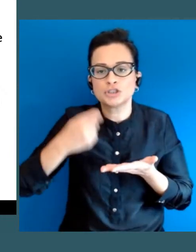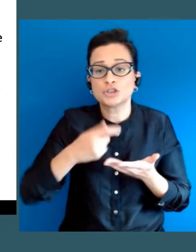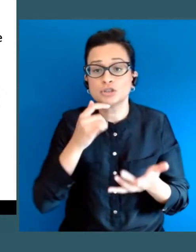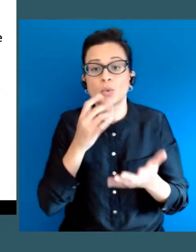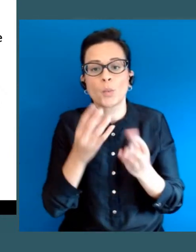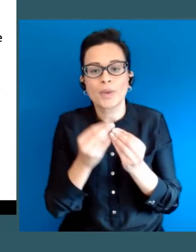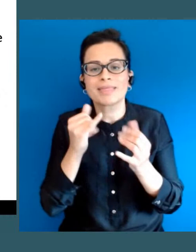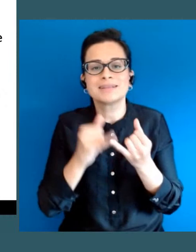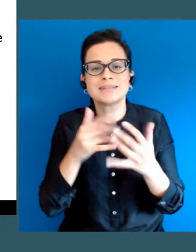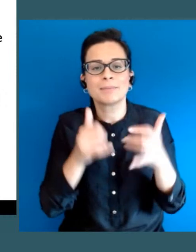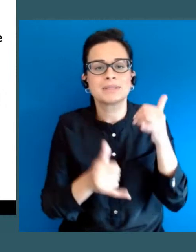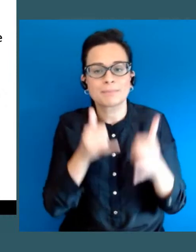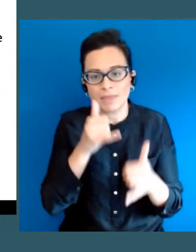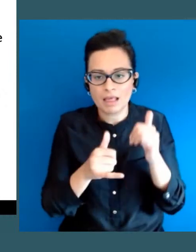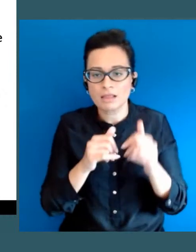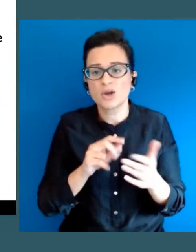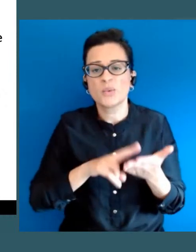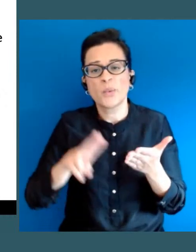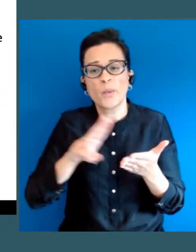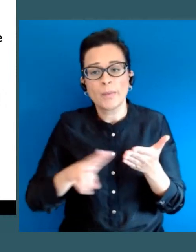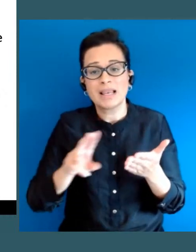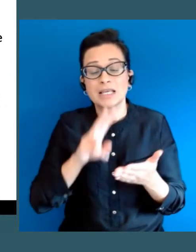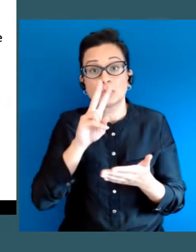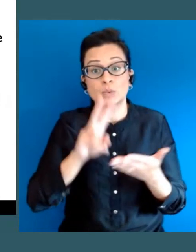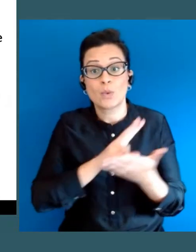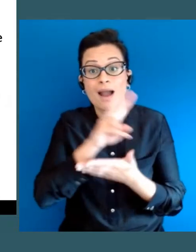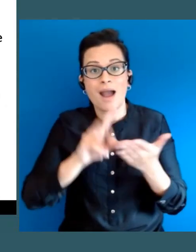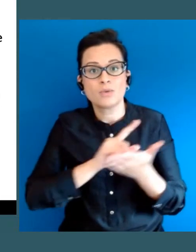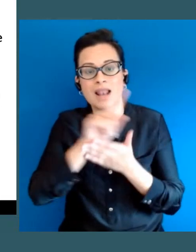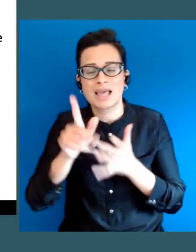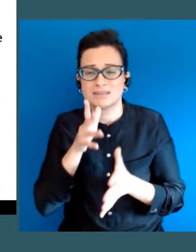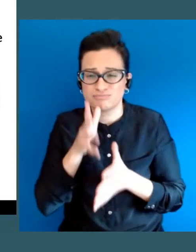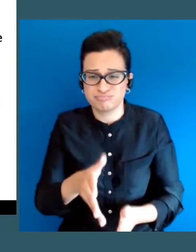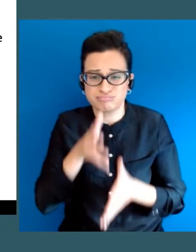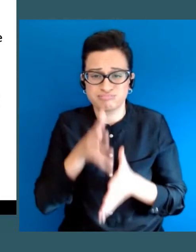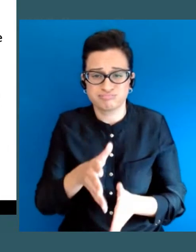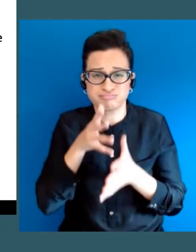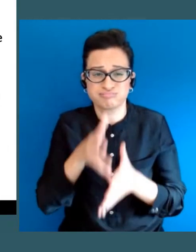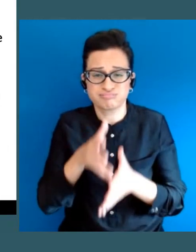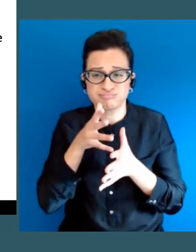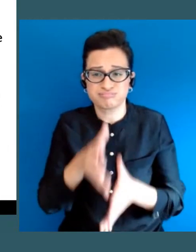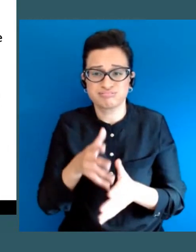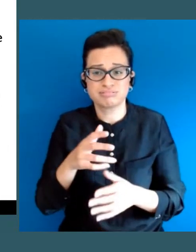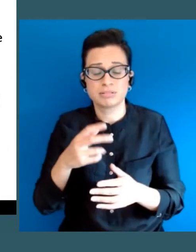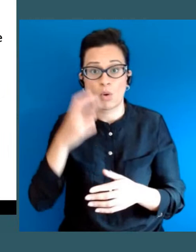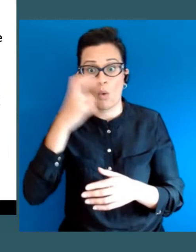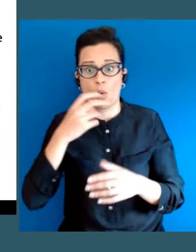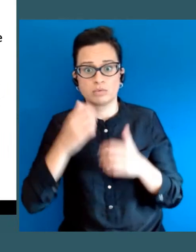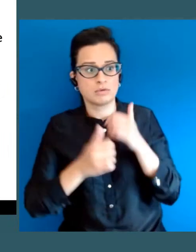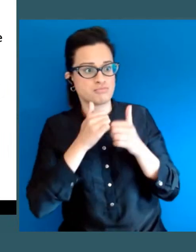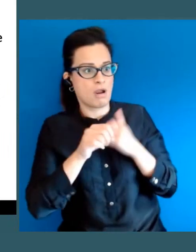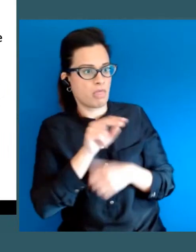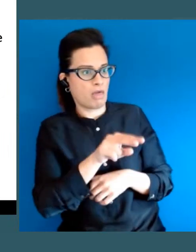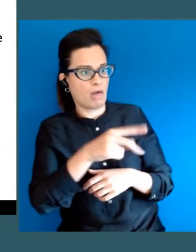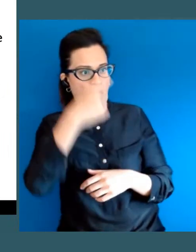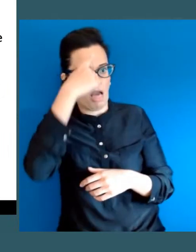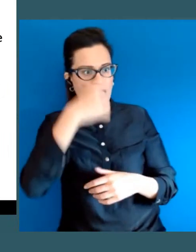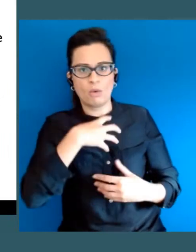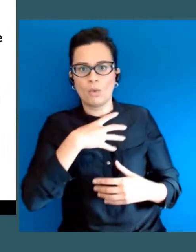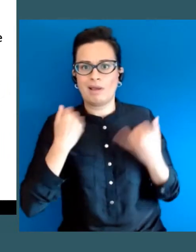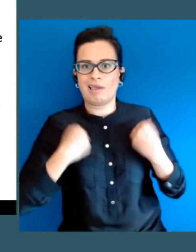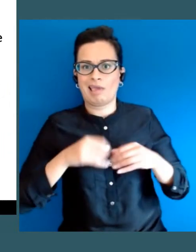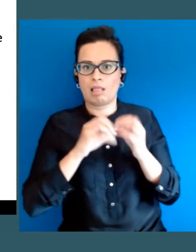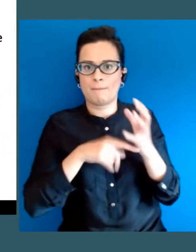hours later he started to projectile vomit. And as Freddie had an older brother, I thought he might have a bug, and at this point I didn't realise I gave him